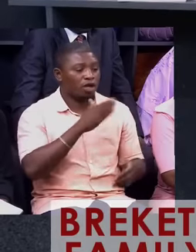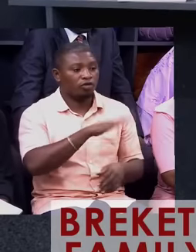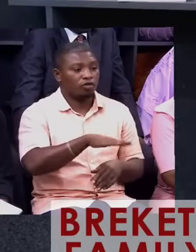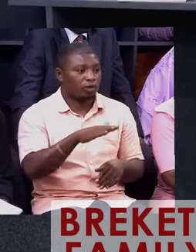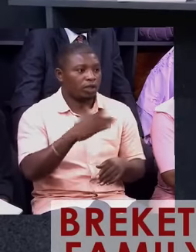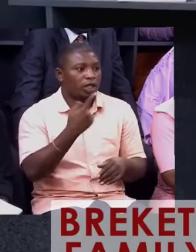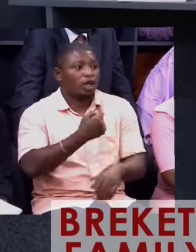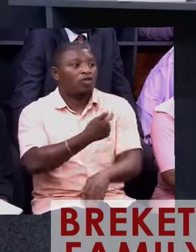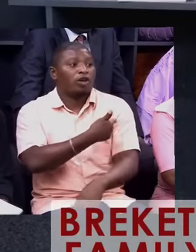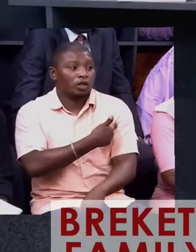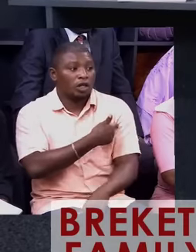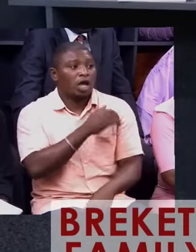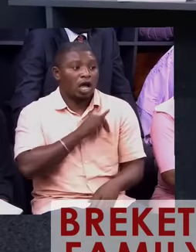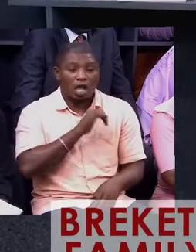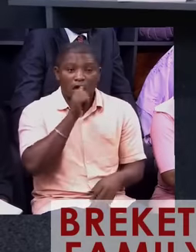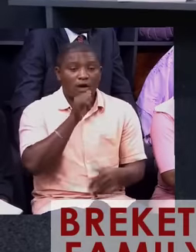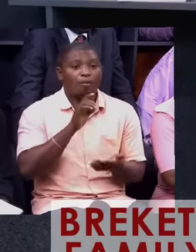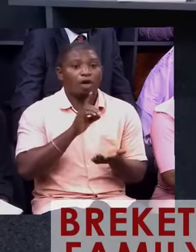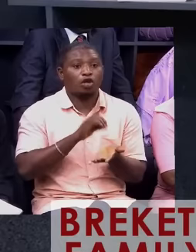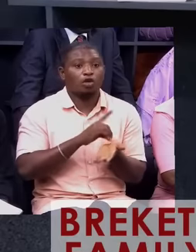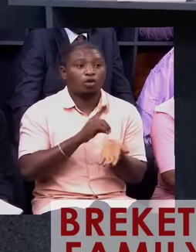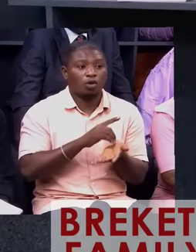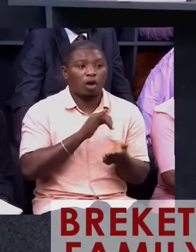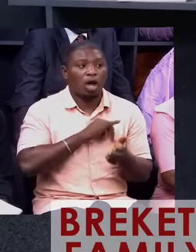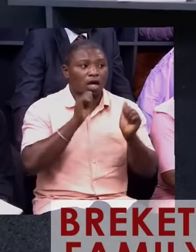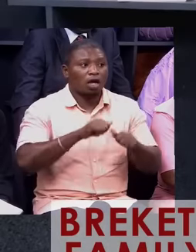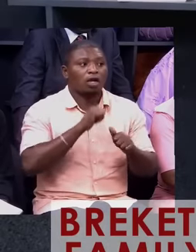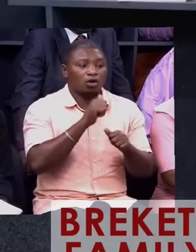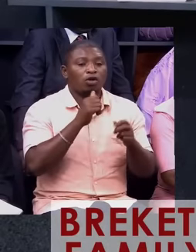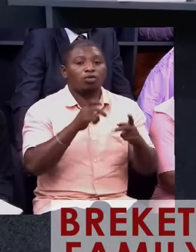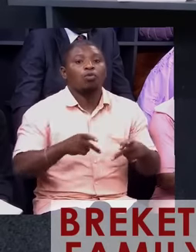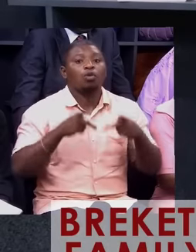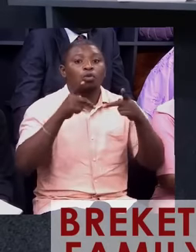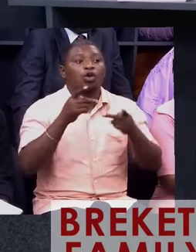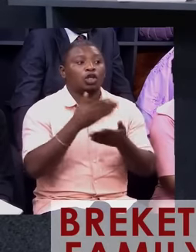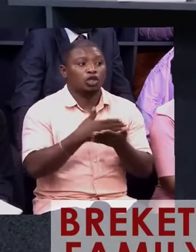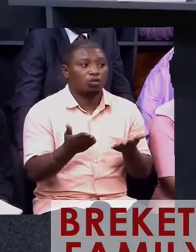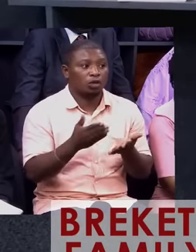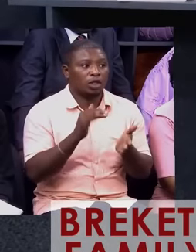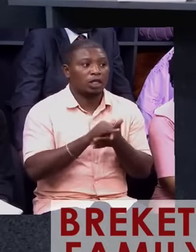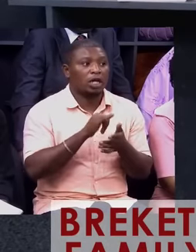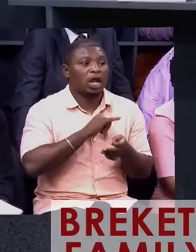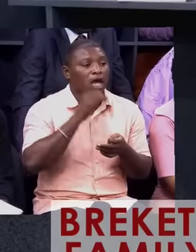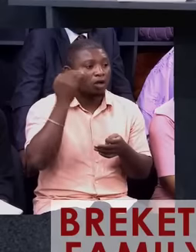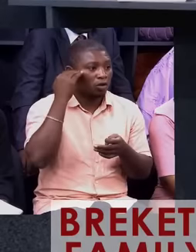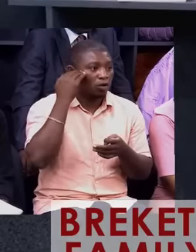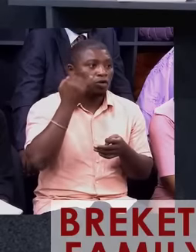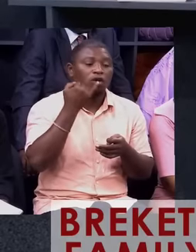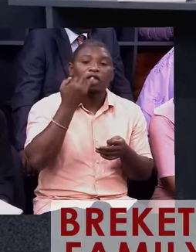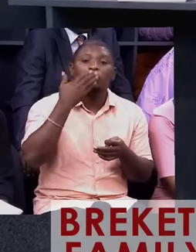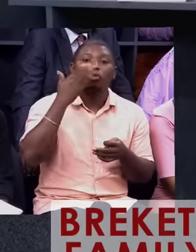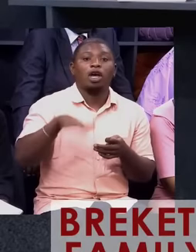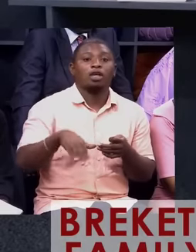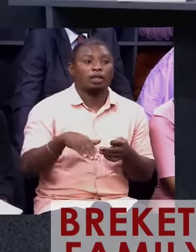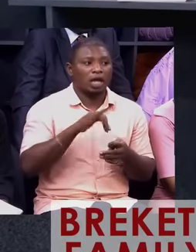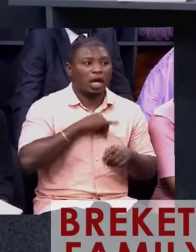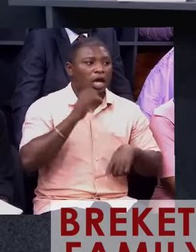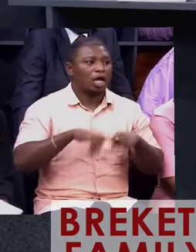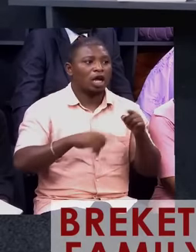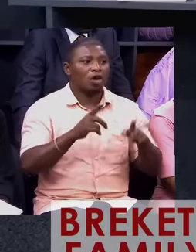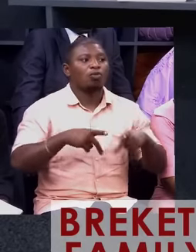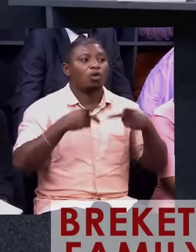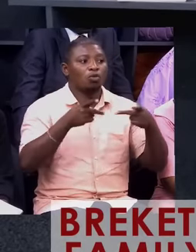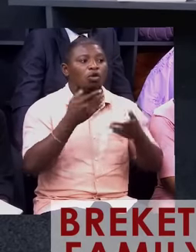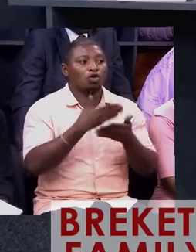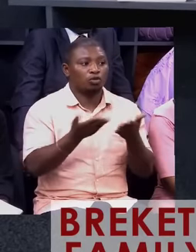vaccine me I be doctor I cannot be promoting something where I know say bad I can't promote something